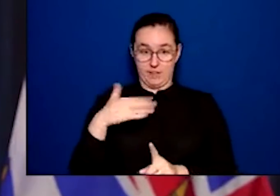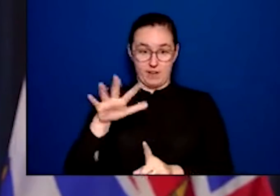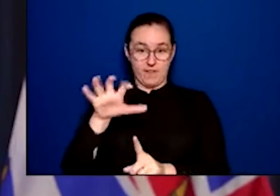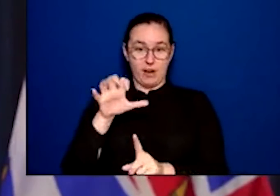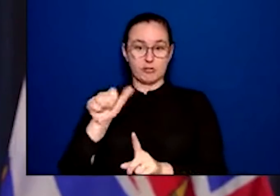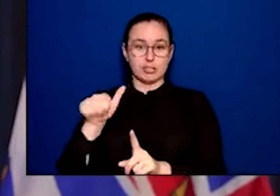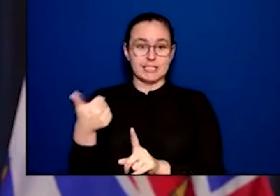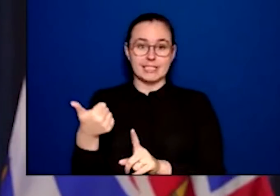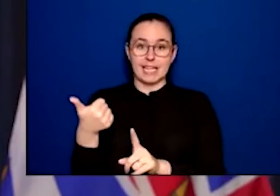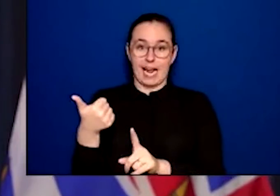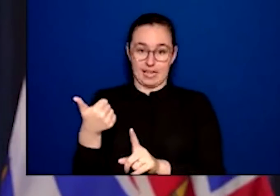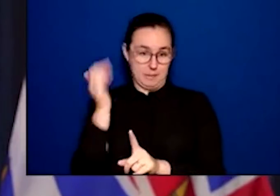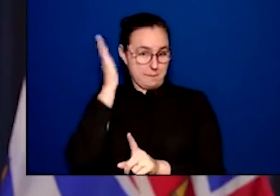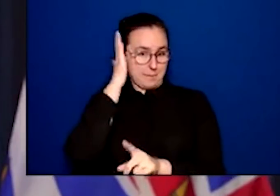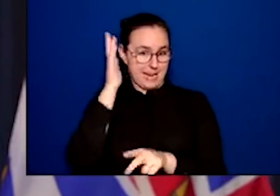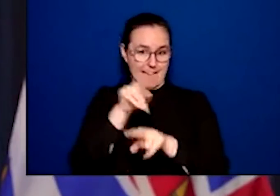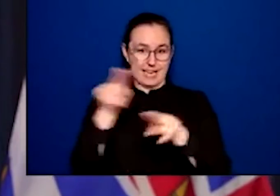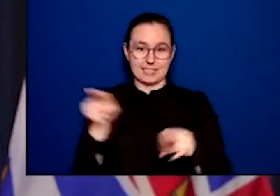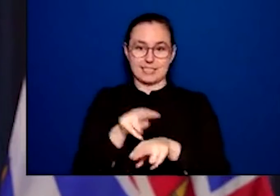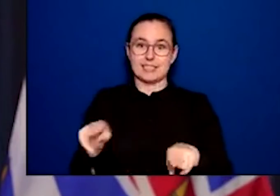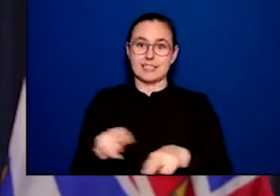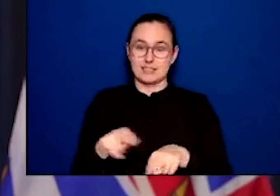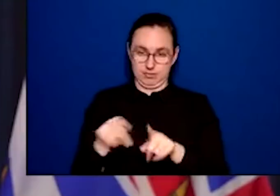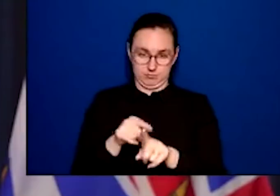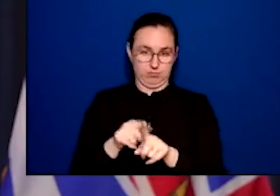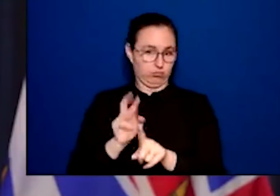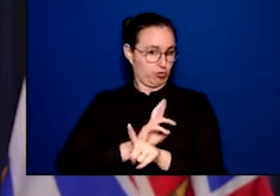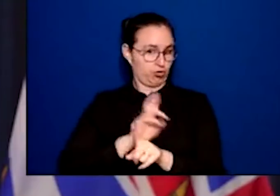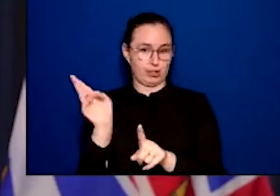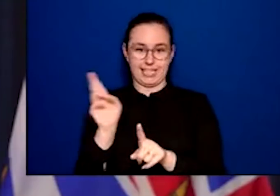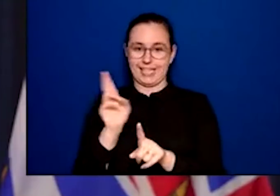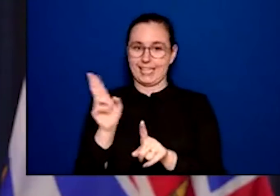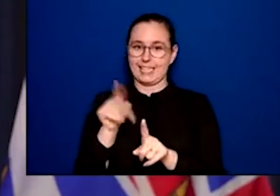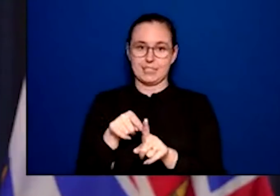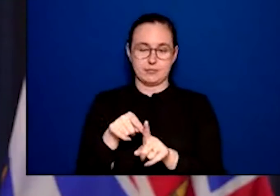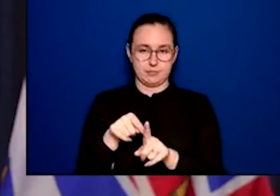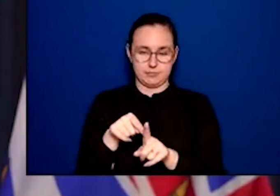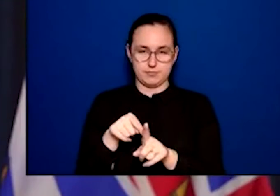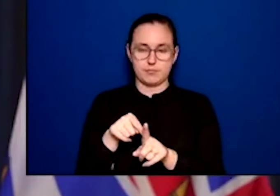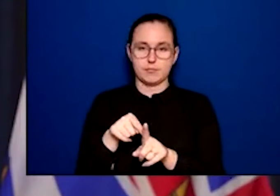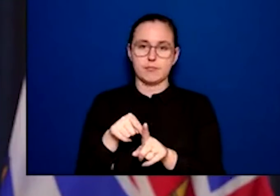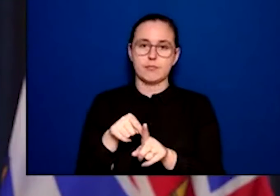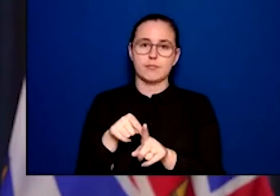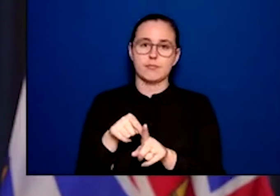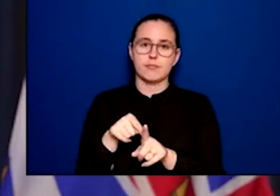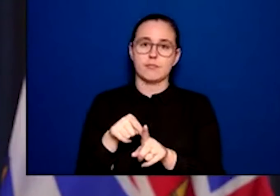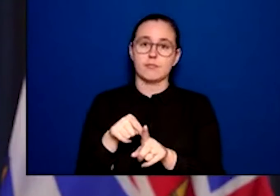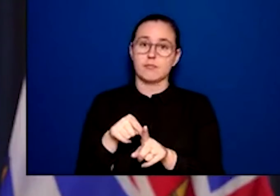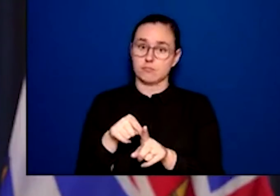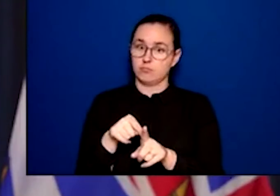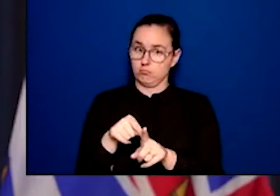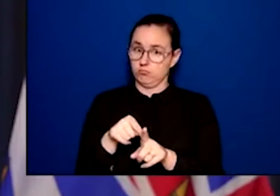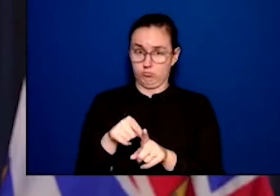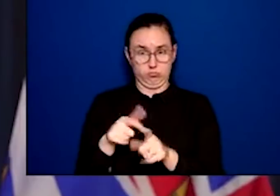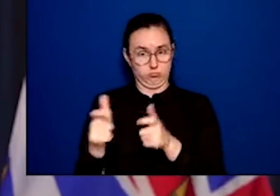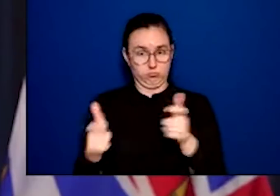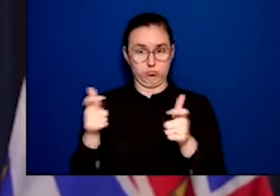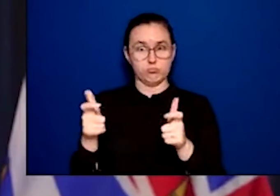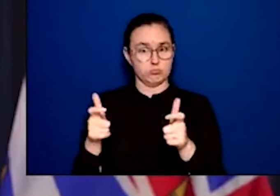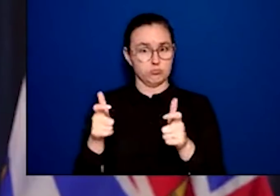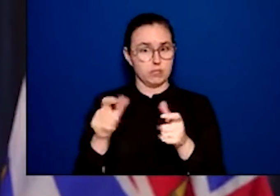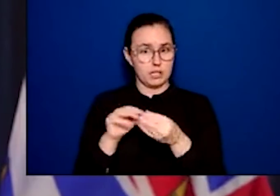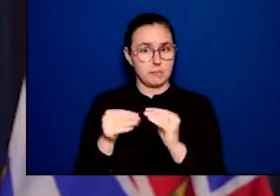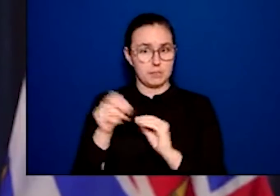beds in our province, which is a significant number of beds. Of course, there are